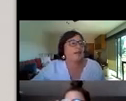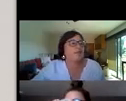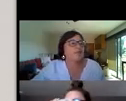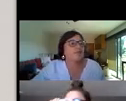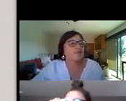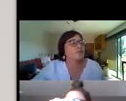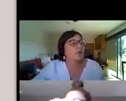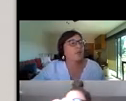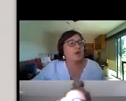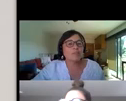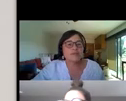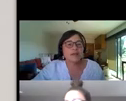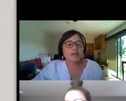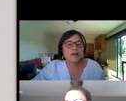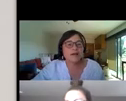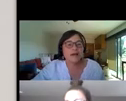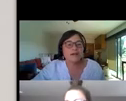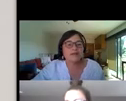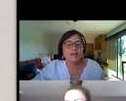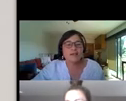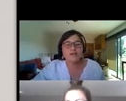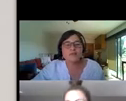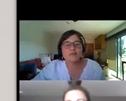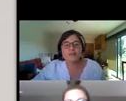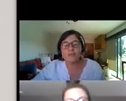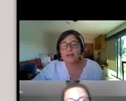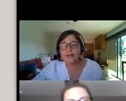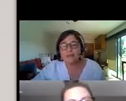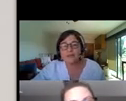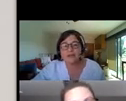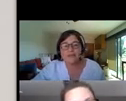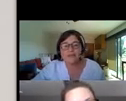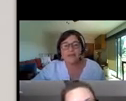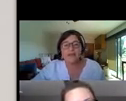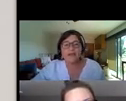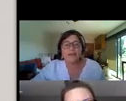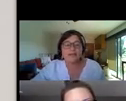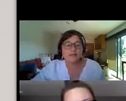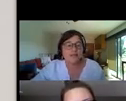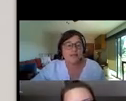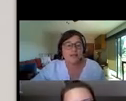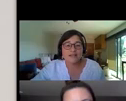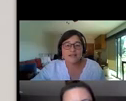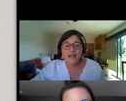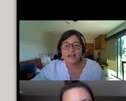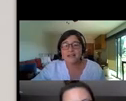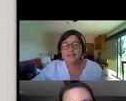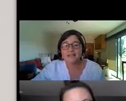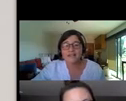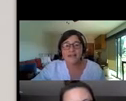then 21% say they use the term American most often. And as you'll see in the next